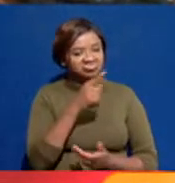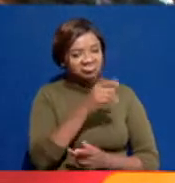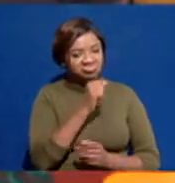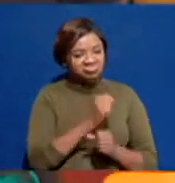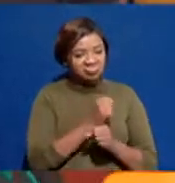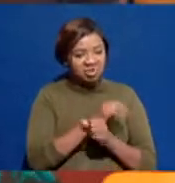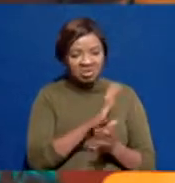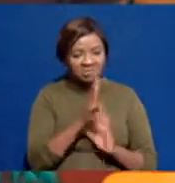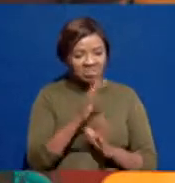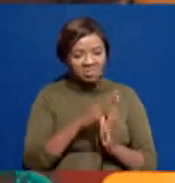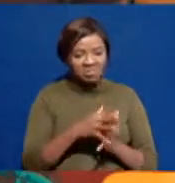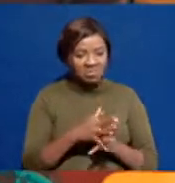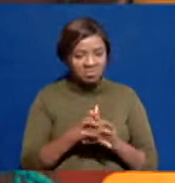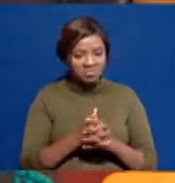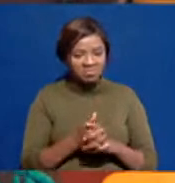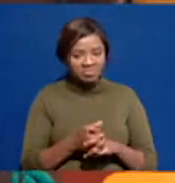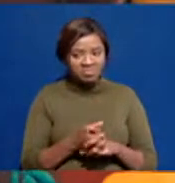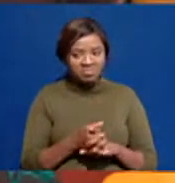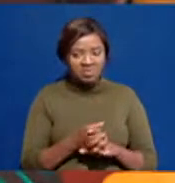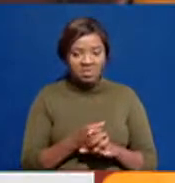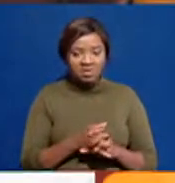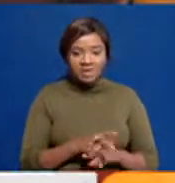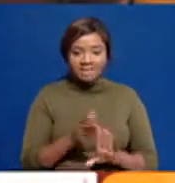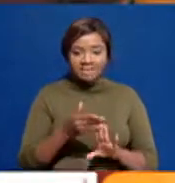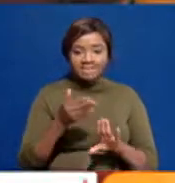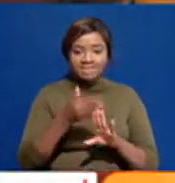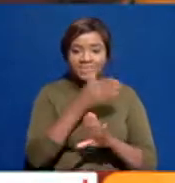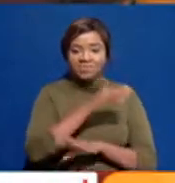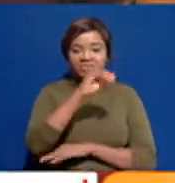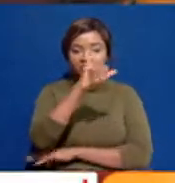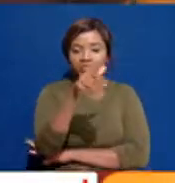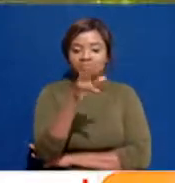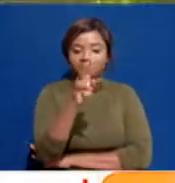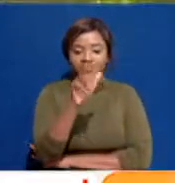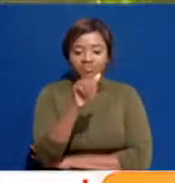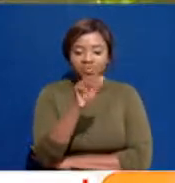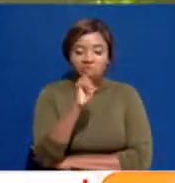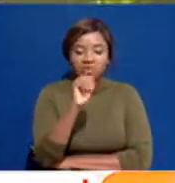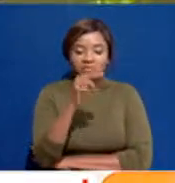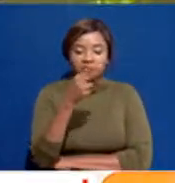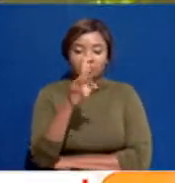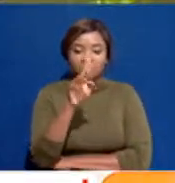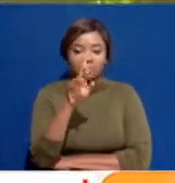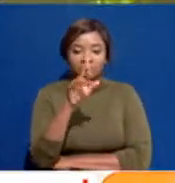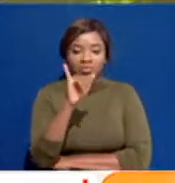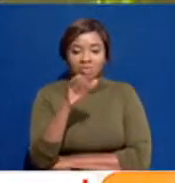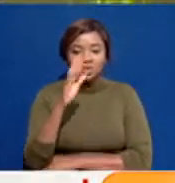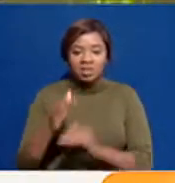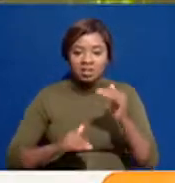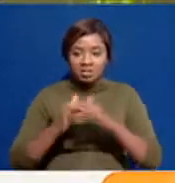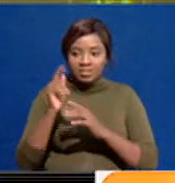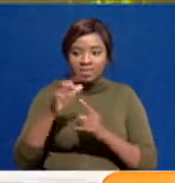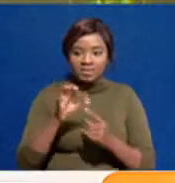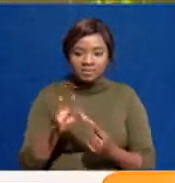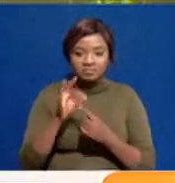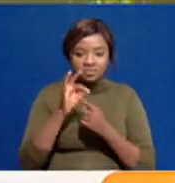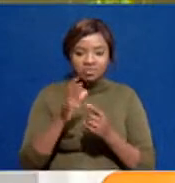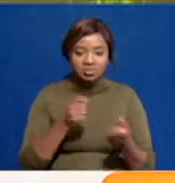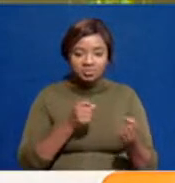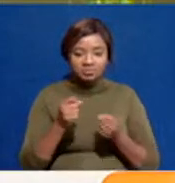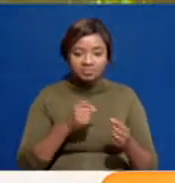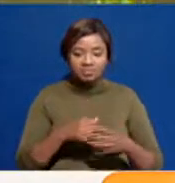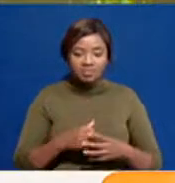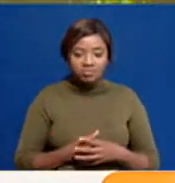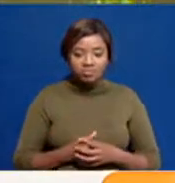firm. Jamhuri Limited was just a special purpose vehicle. With Telkom board admitting before MPs that